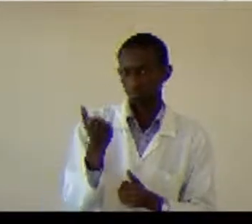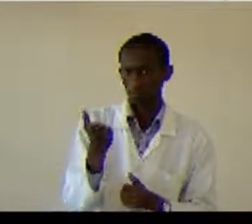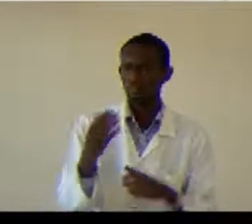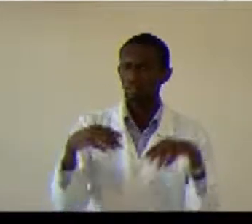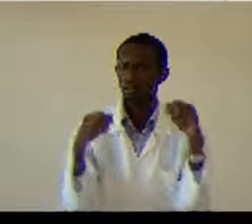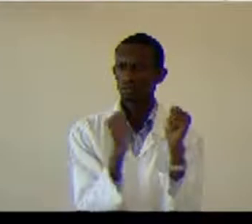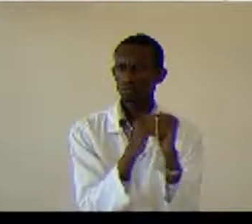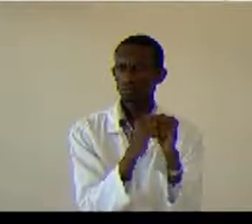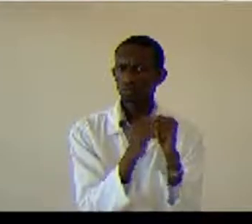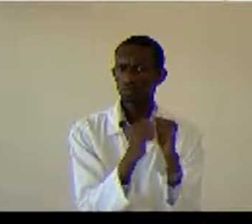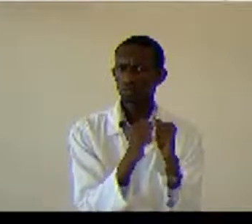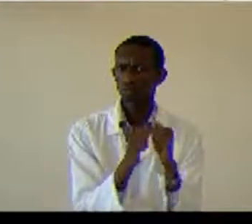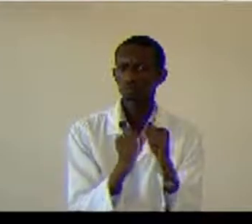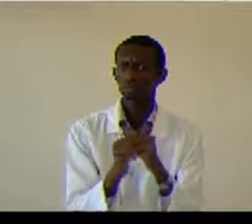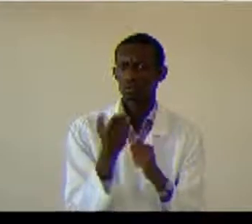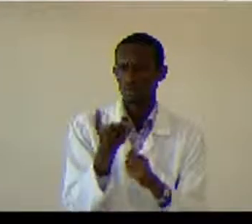mass of